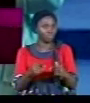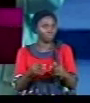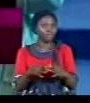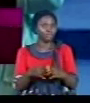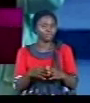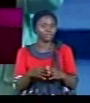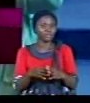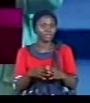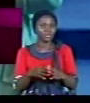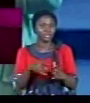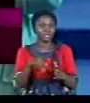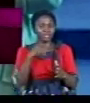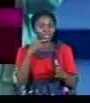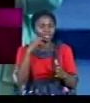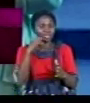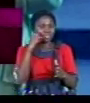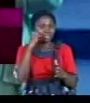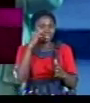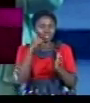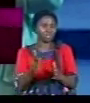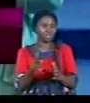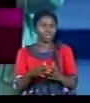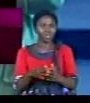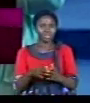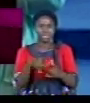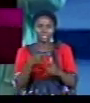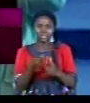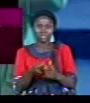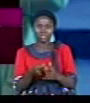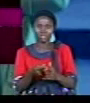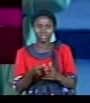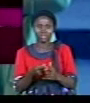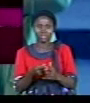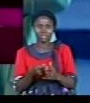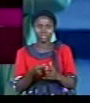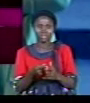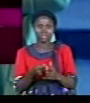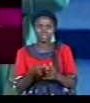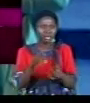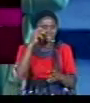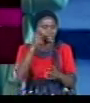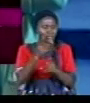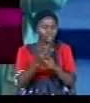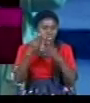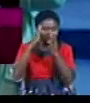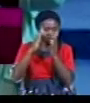Do you believe that as they just left, not too long, the Pakistan